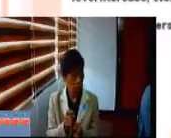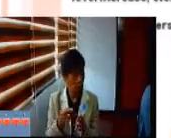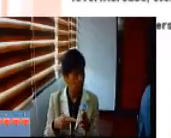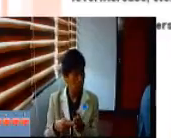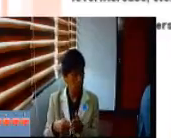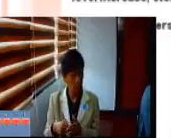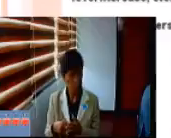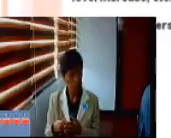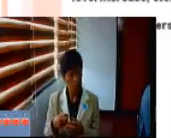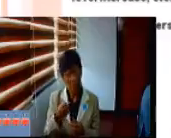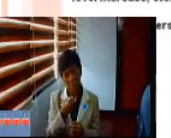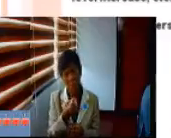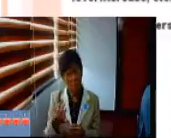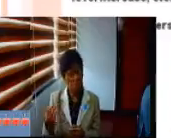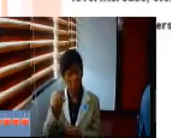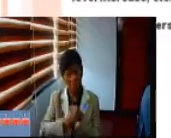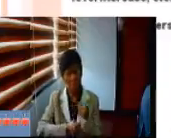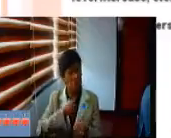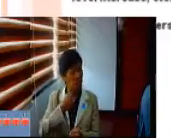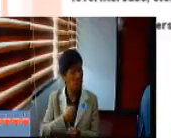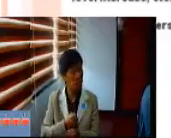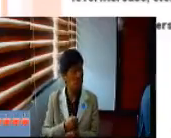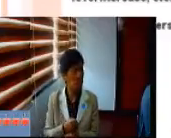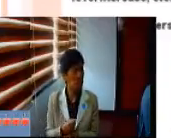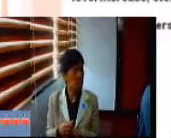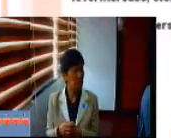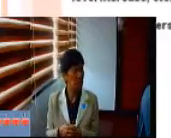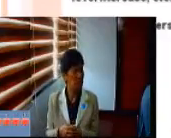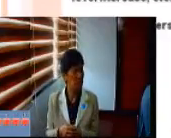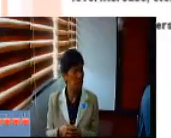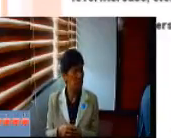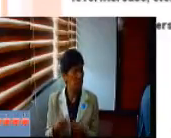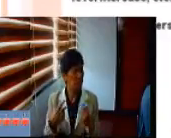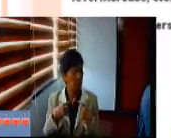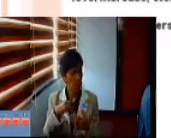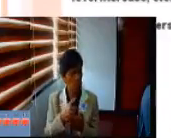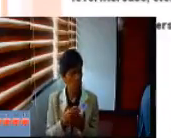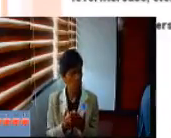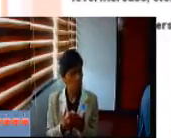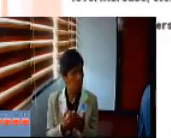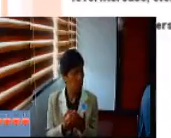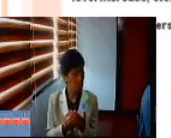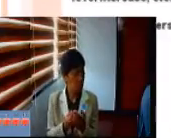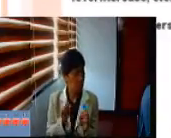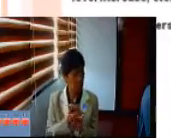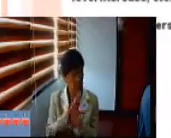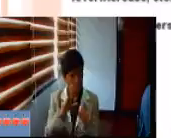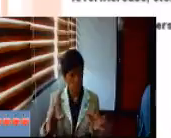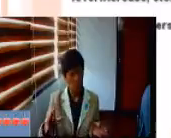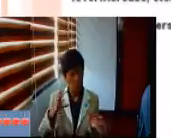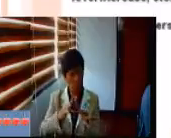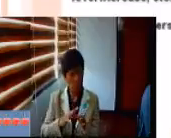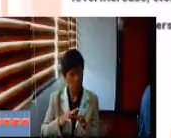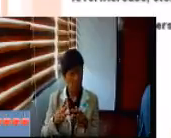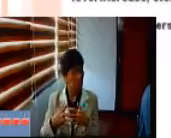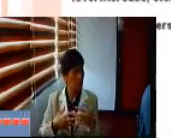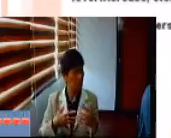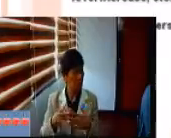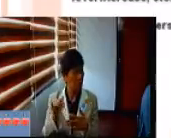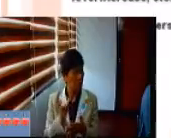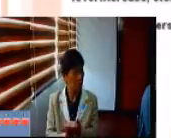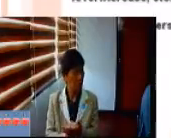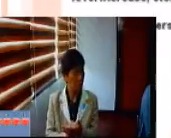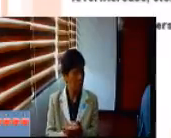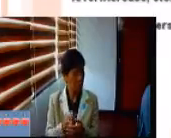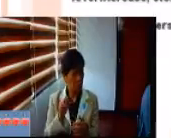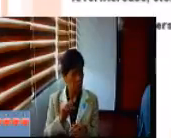or 100-year data to have some clean correlation whether that would be that the